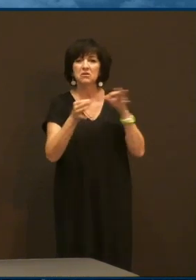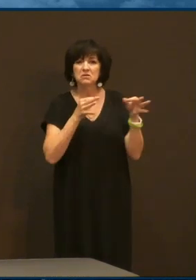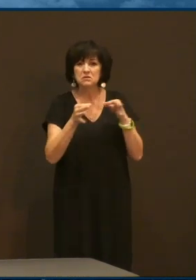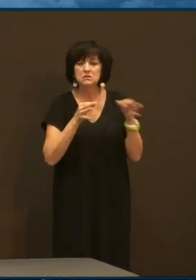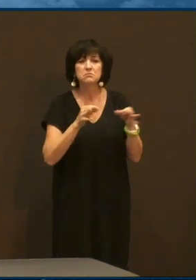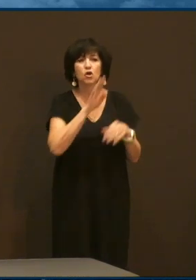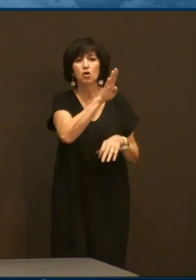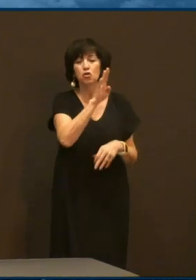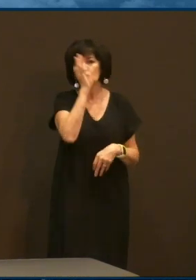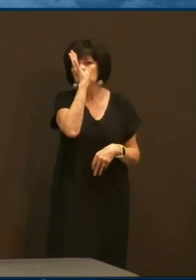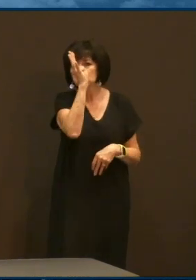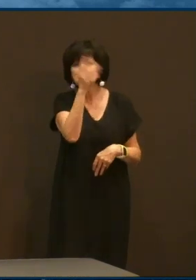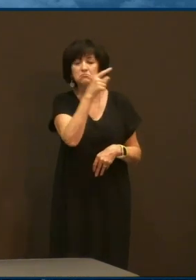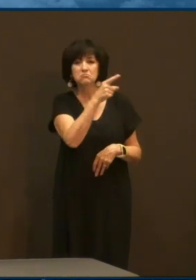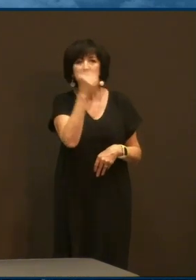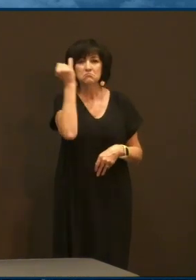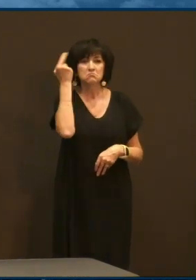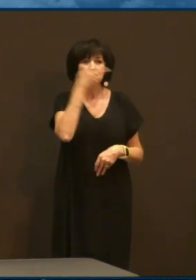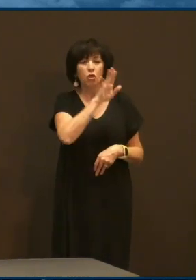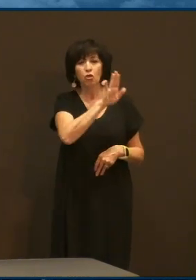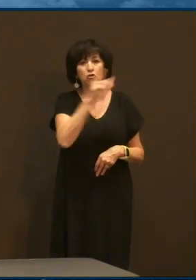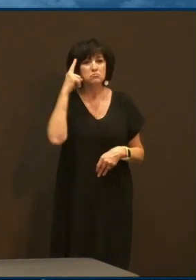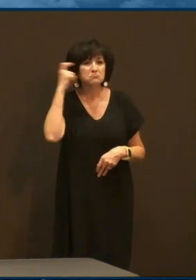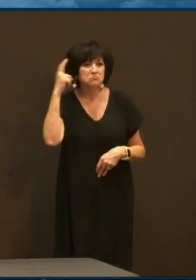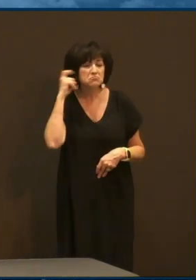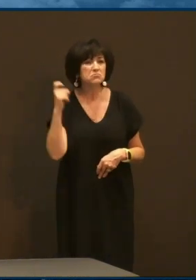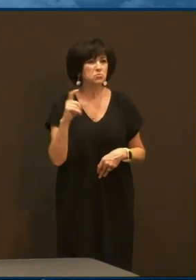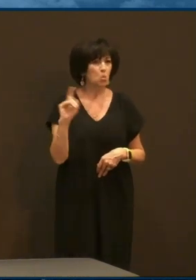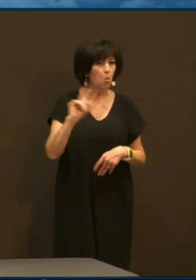it's coming from. But clearly,